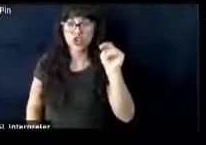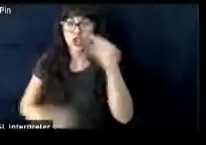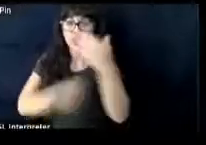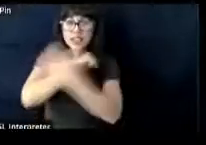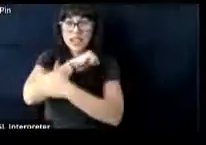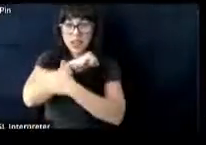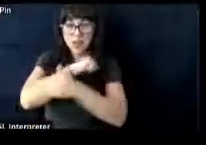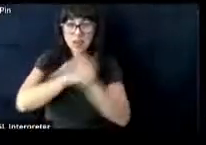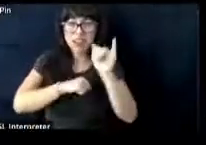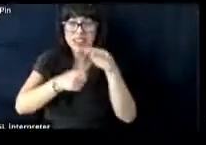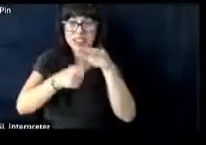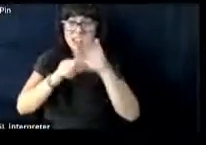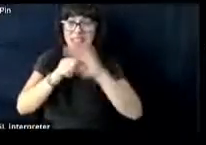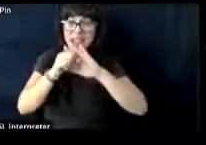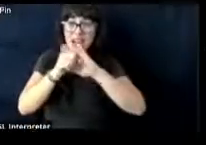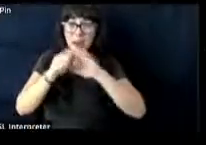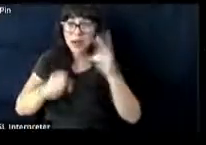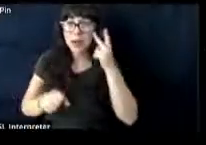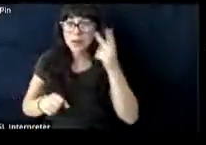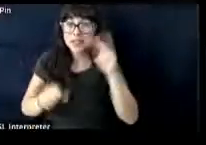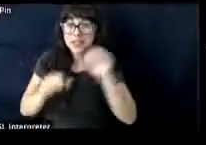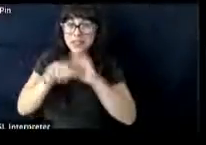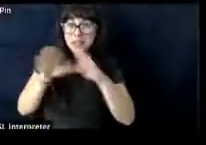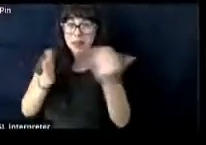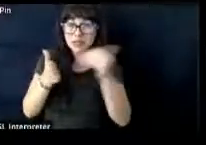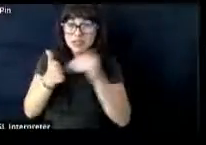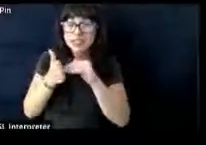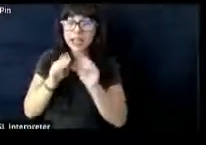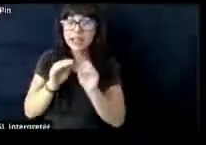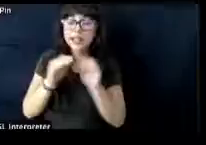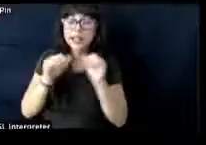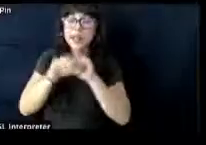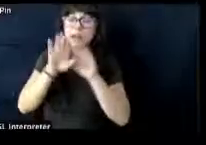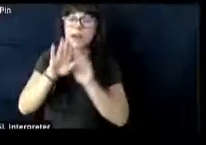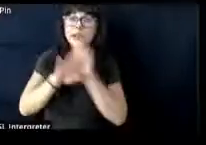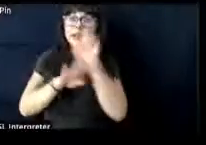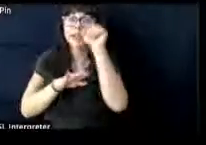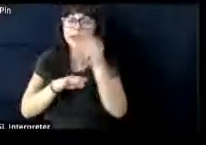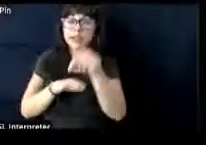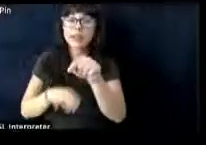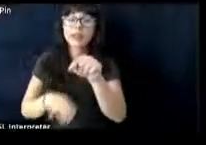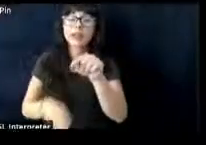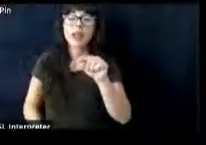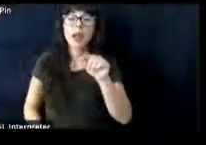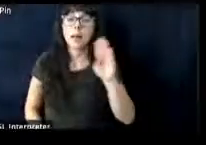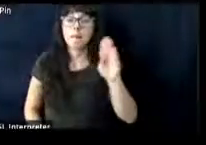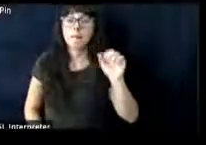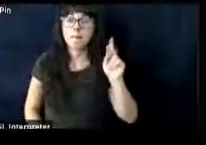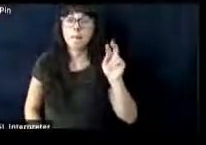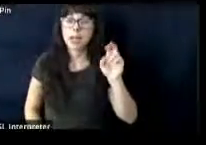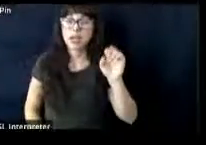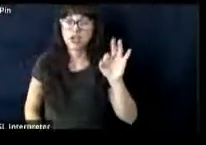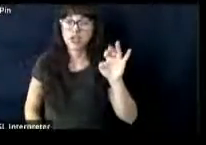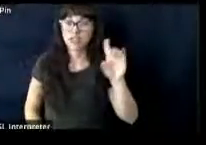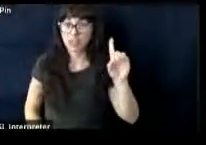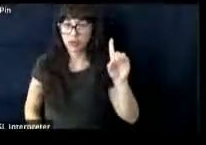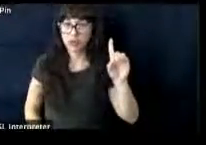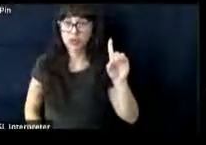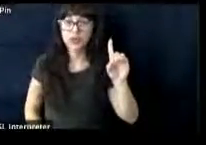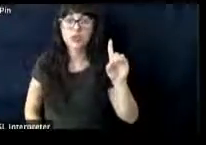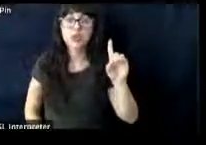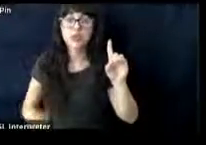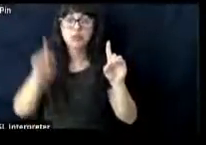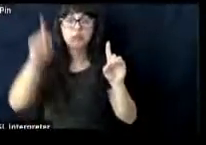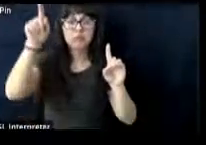that area, you get back into the mountains again, and you're going over the mountains, and Tehachapi takes you into Bakersfield. But this whole area of Roseman